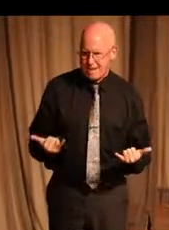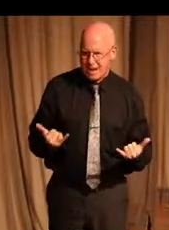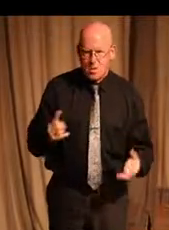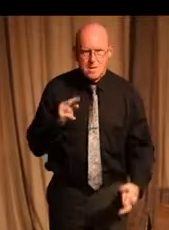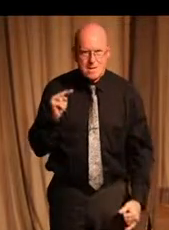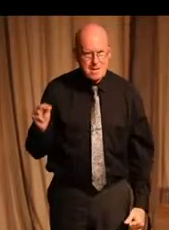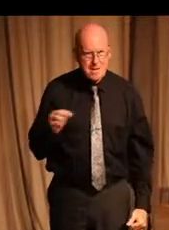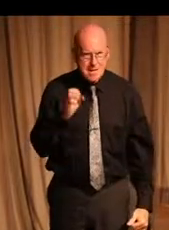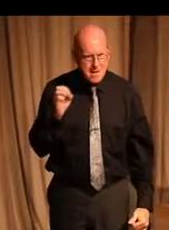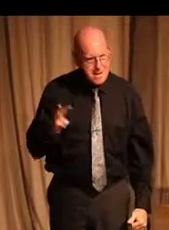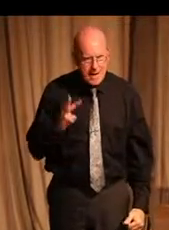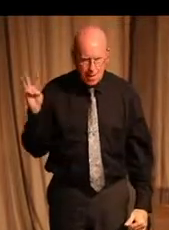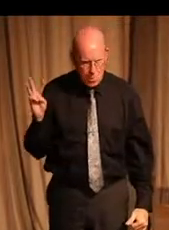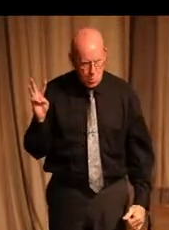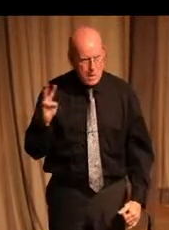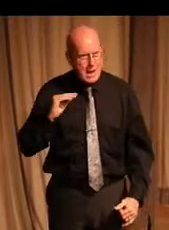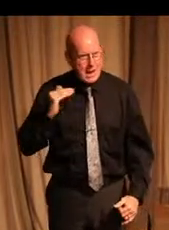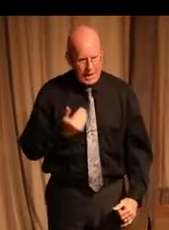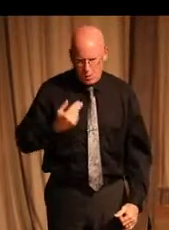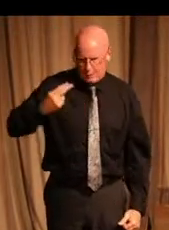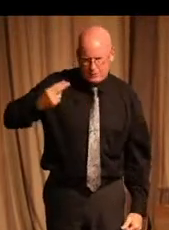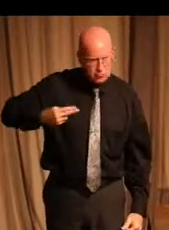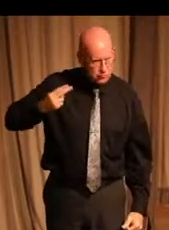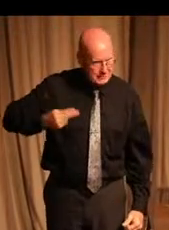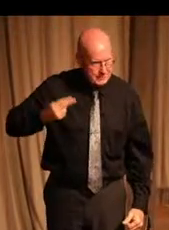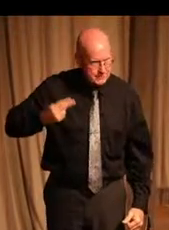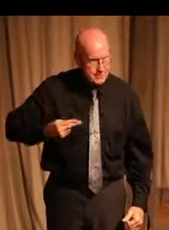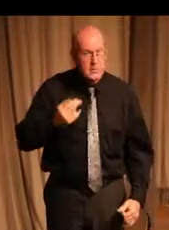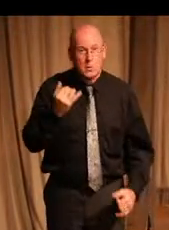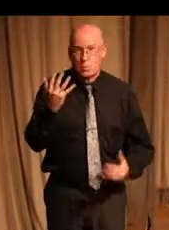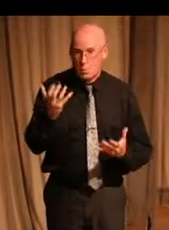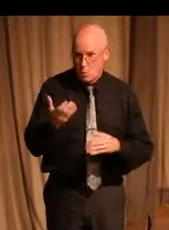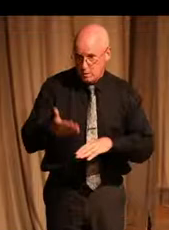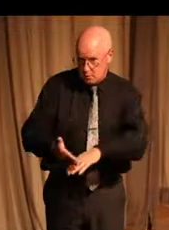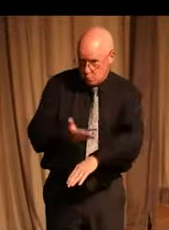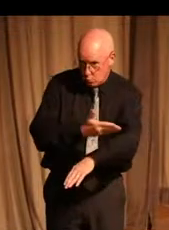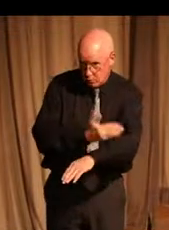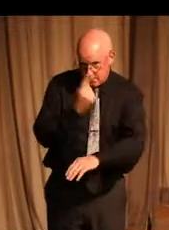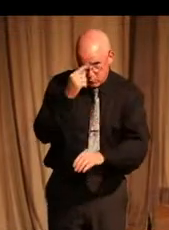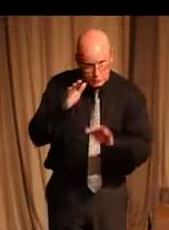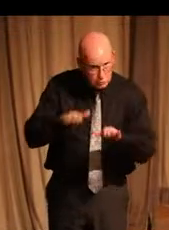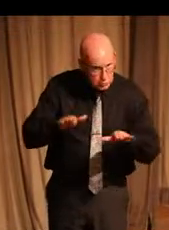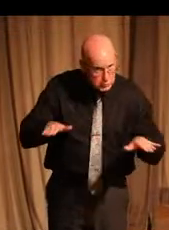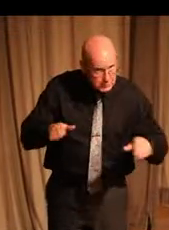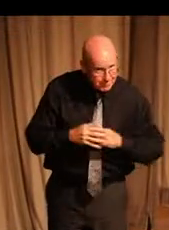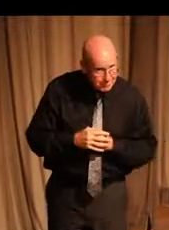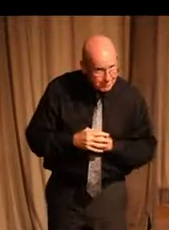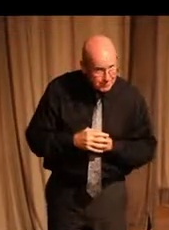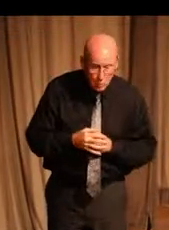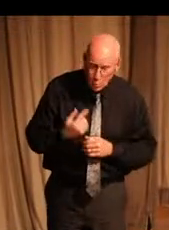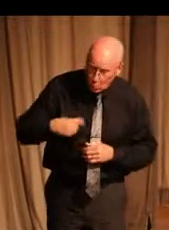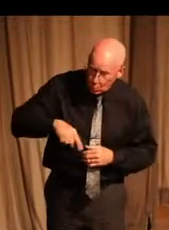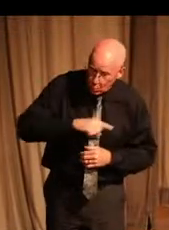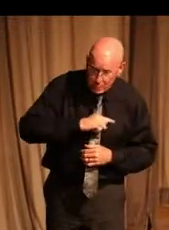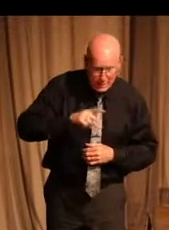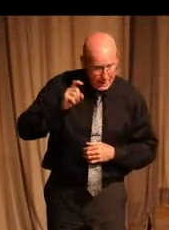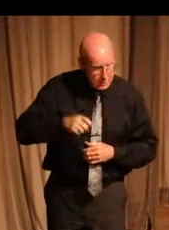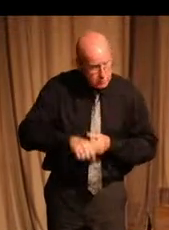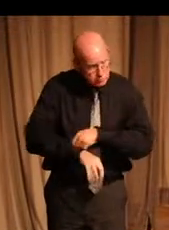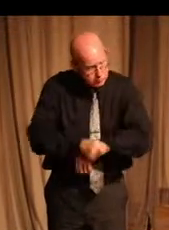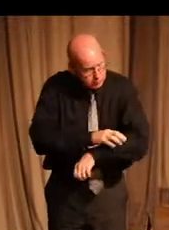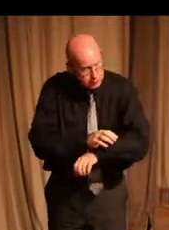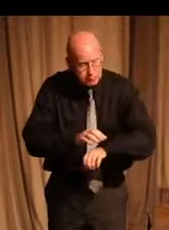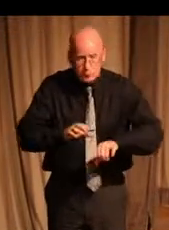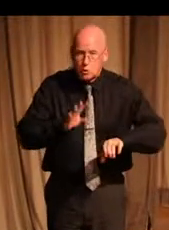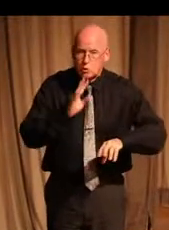our history. And if we want things better for our children, We have to talk